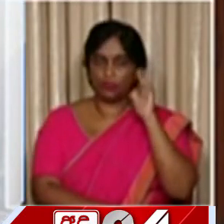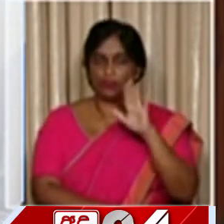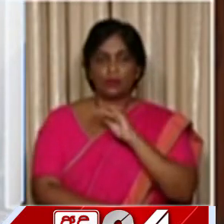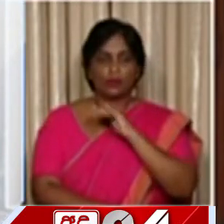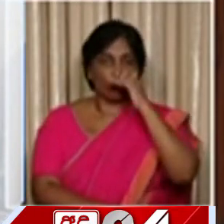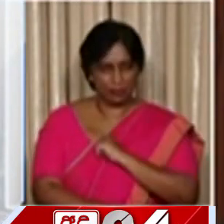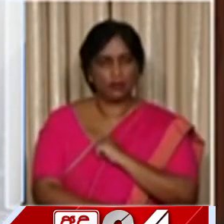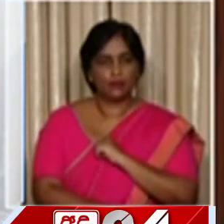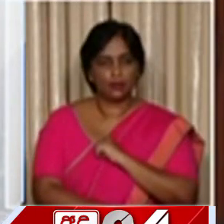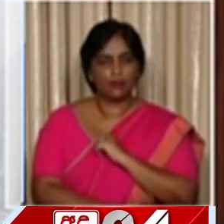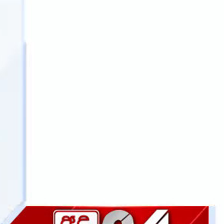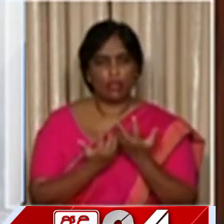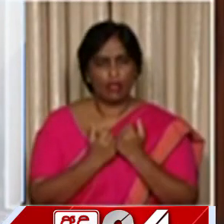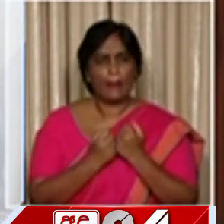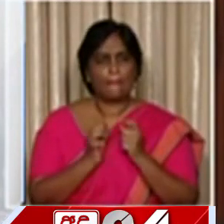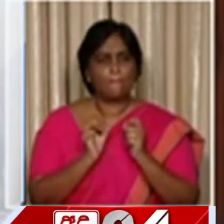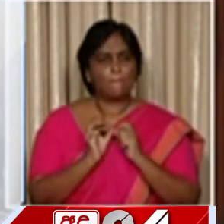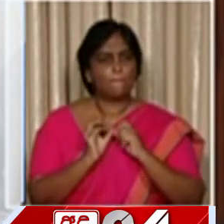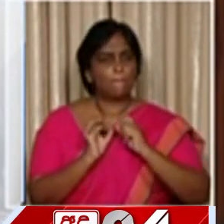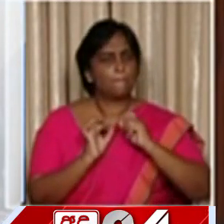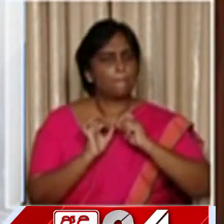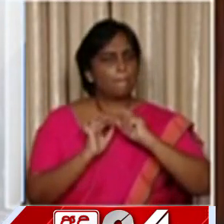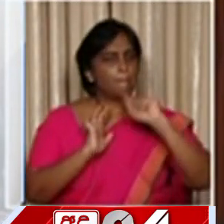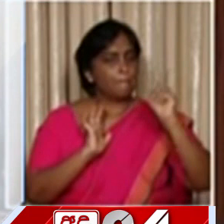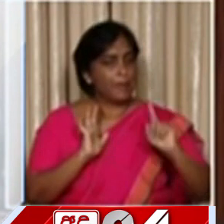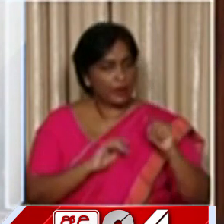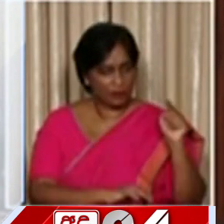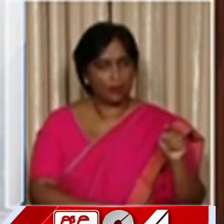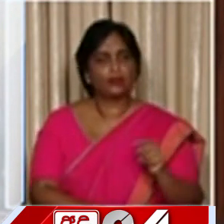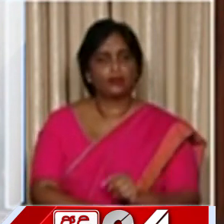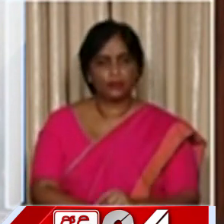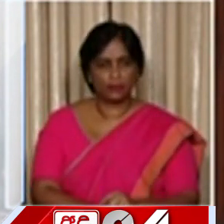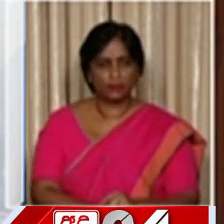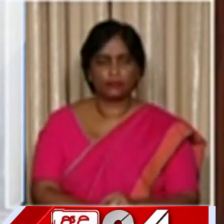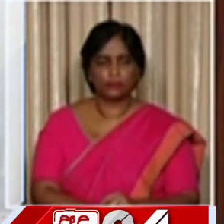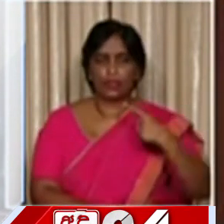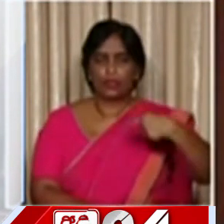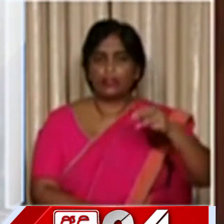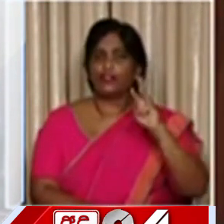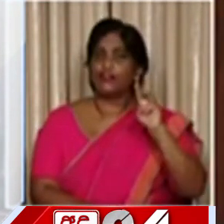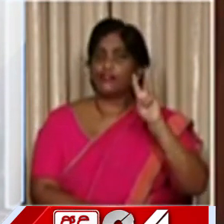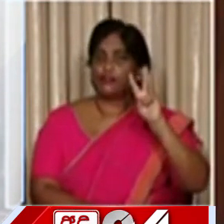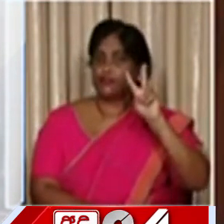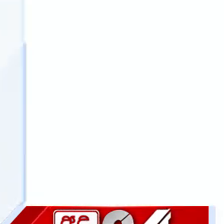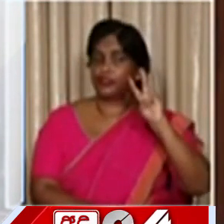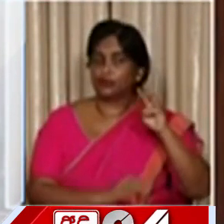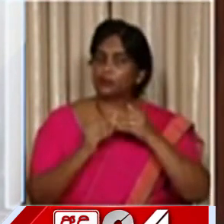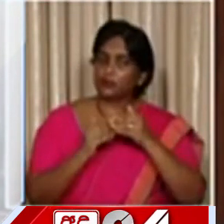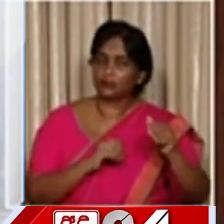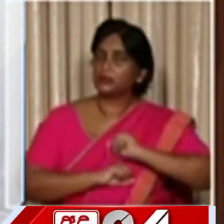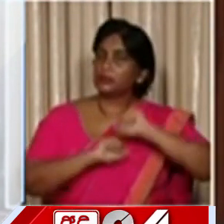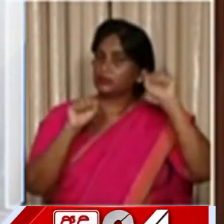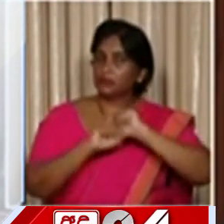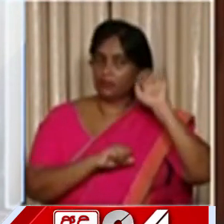Sir, you know, in the last 3 weeks, there have been protests that's been going on for almost 23 days with today, where the pasture land has been encroached and the